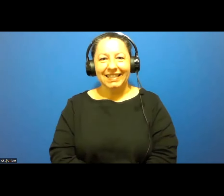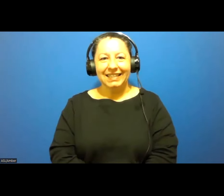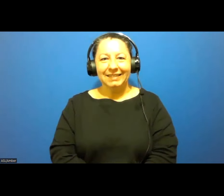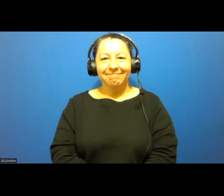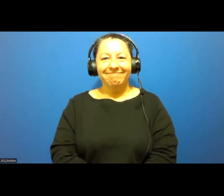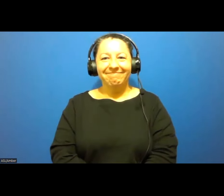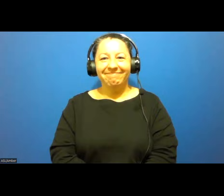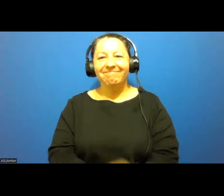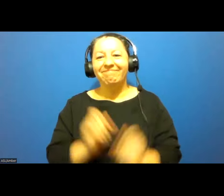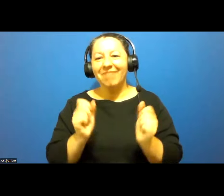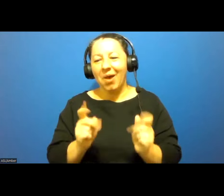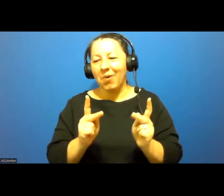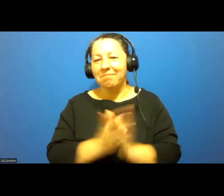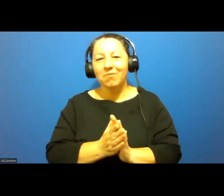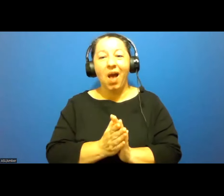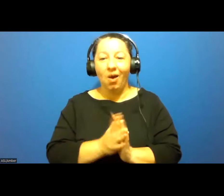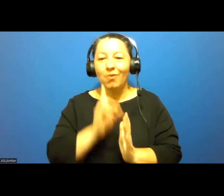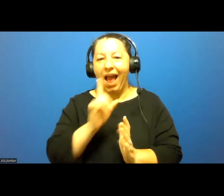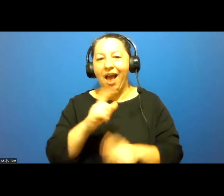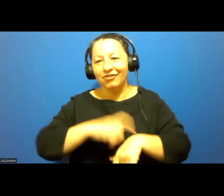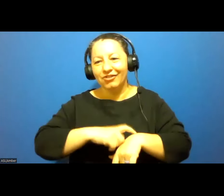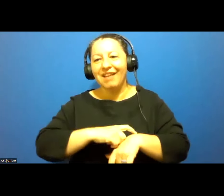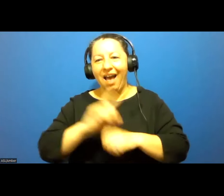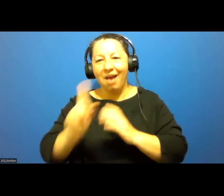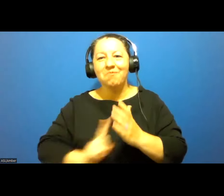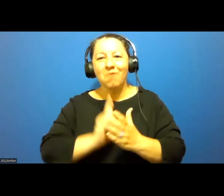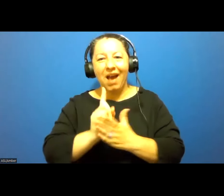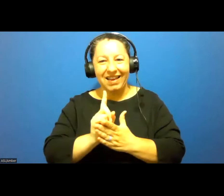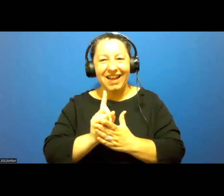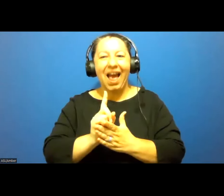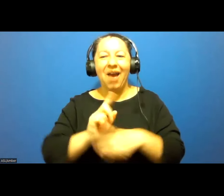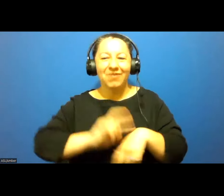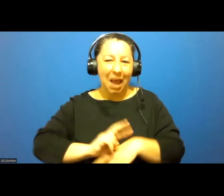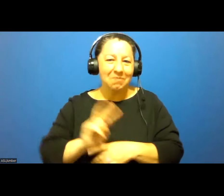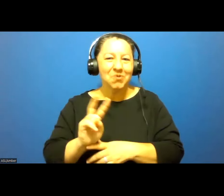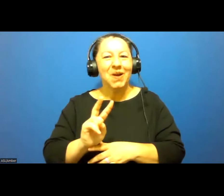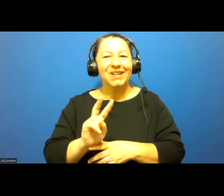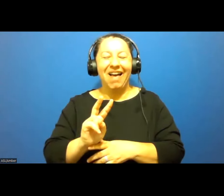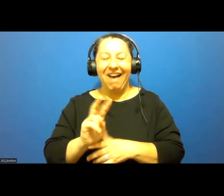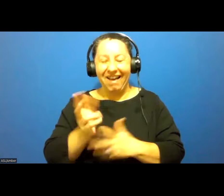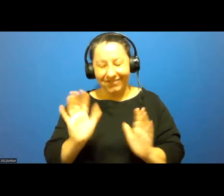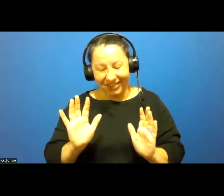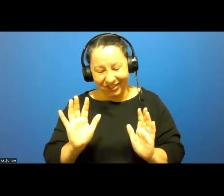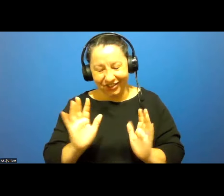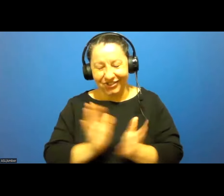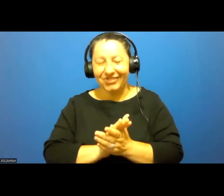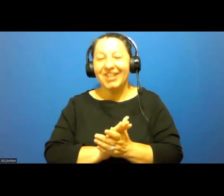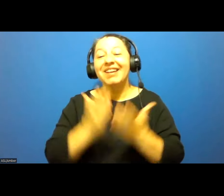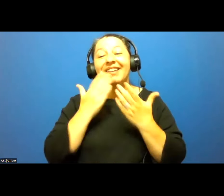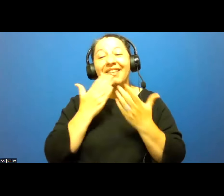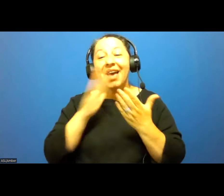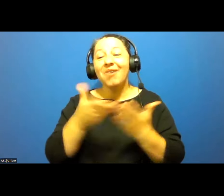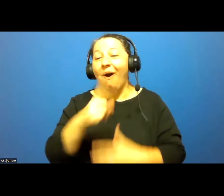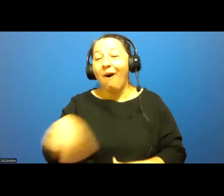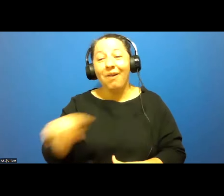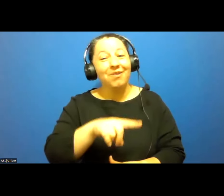All right, well, we are actually at our hour mark. We're at 2 p.m. So I want to thank all of you for